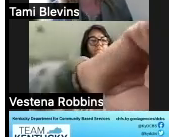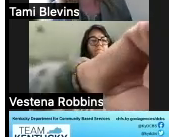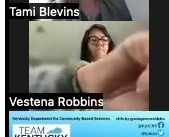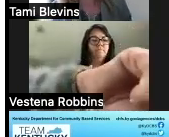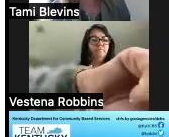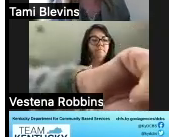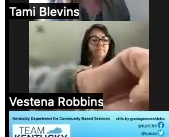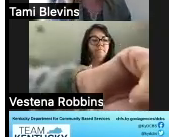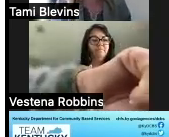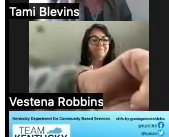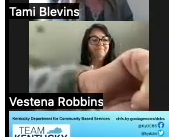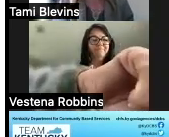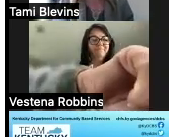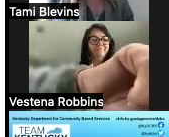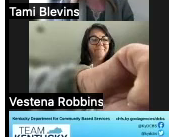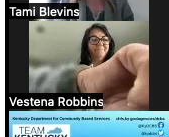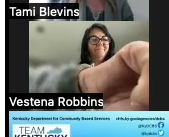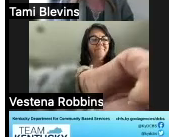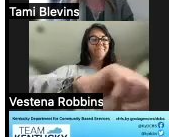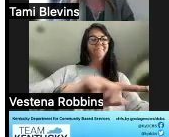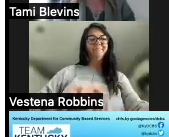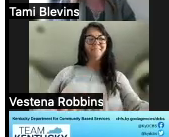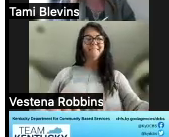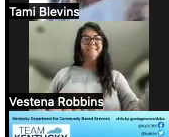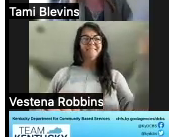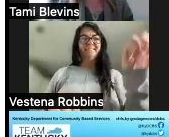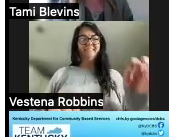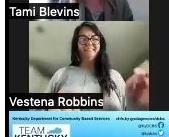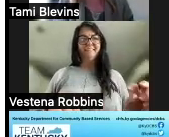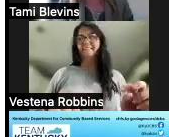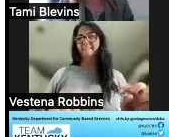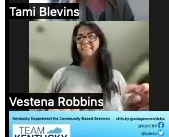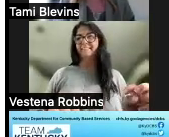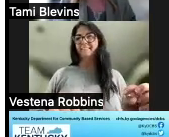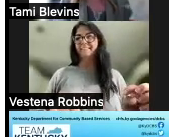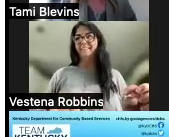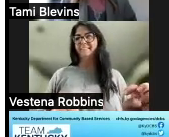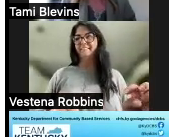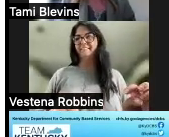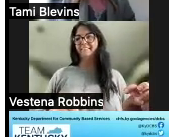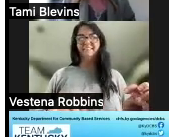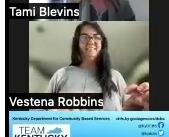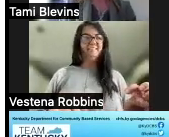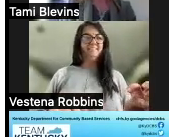mouthful. Thank you. Now I'm going to pass it on to, I believe, Beth, you're next.